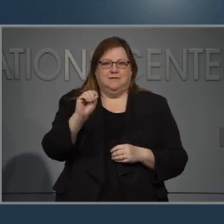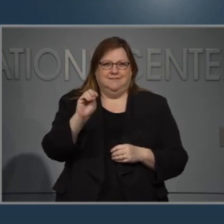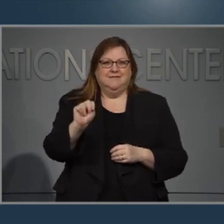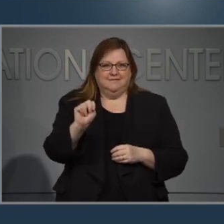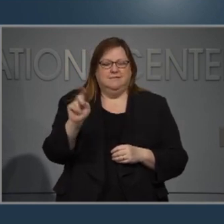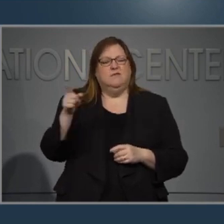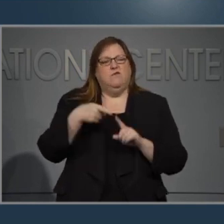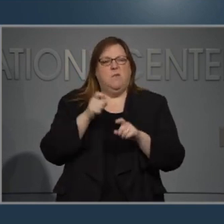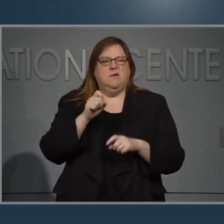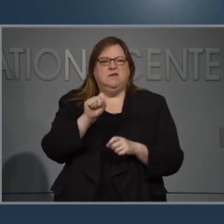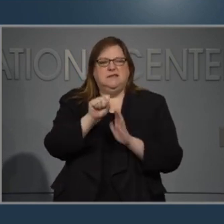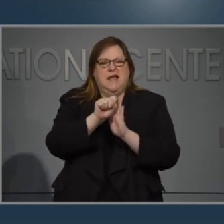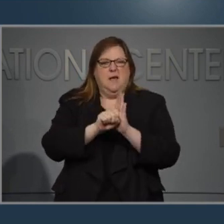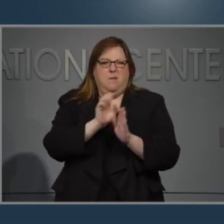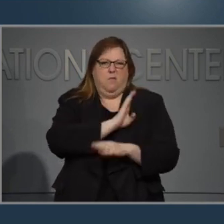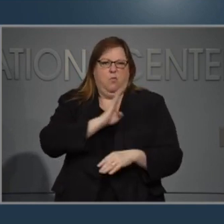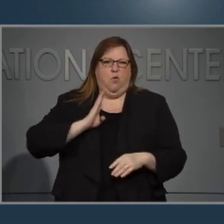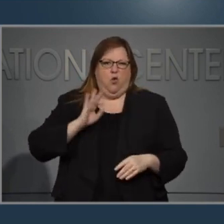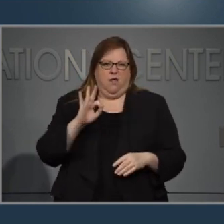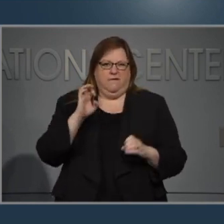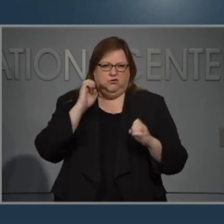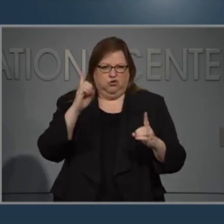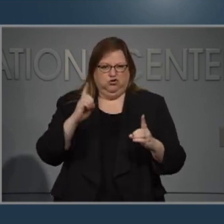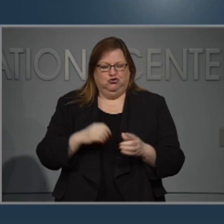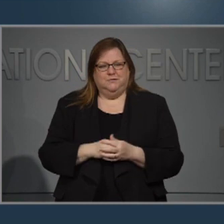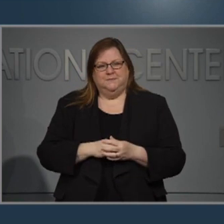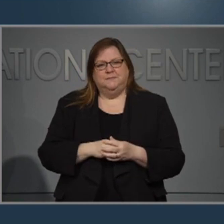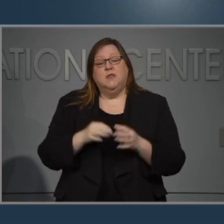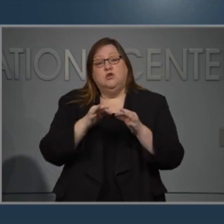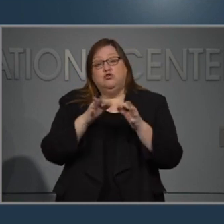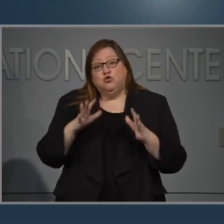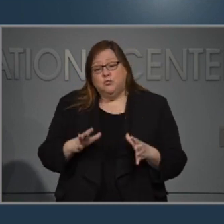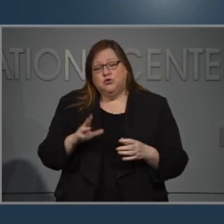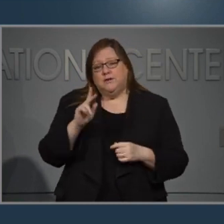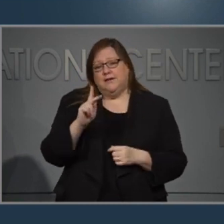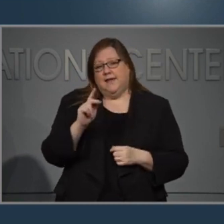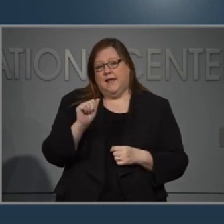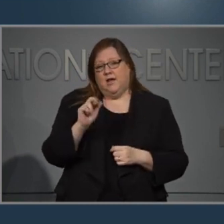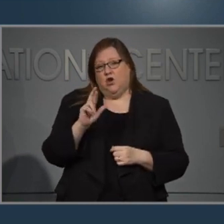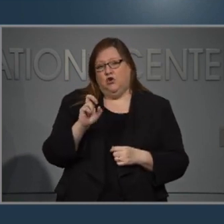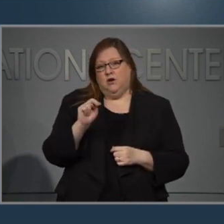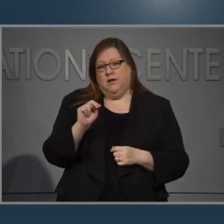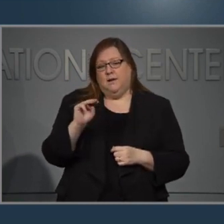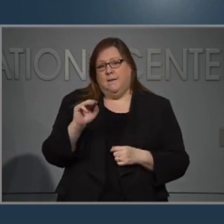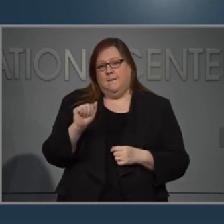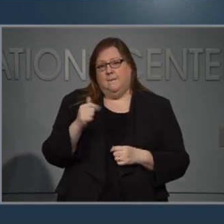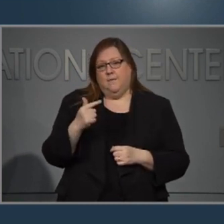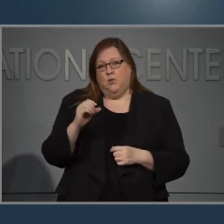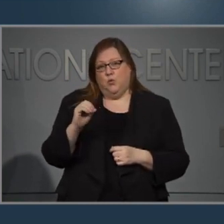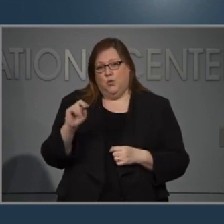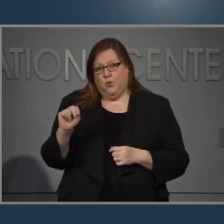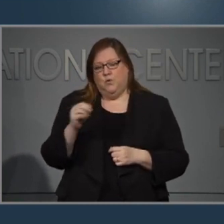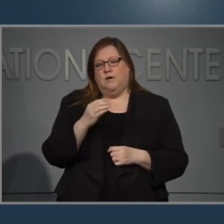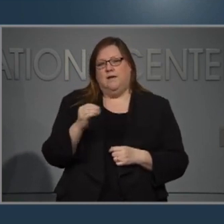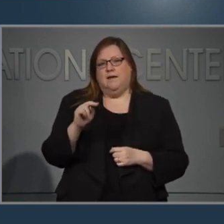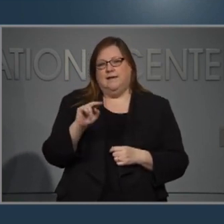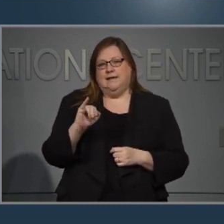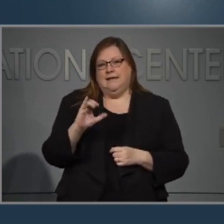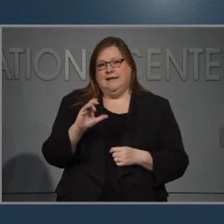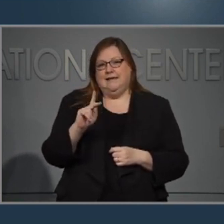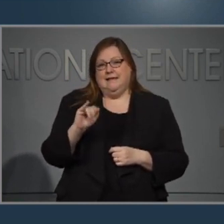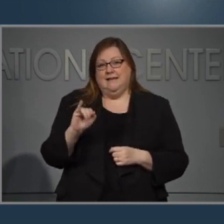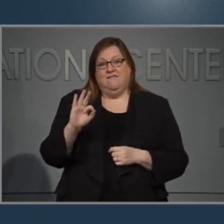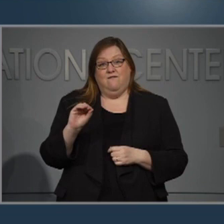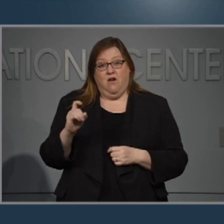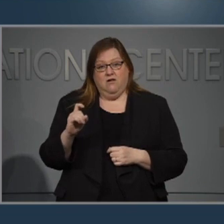who are our American Sign Language interpreters, and Jackie and Jasmine Matevier are our Spanish translators. I'll